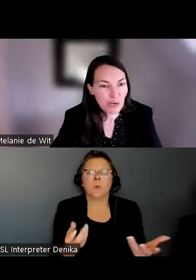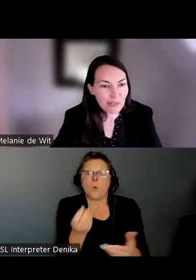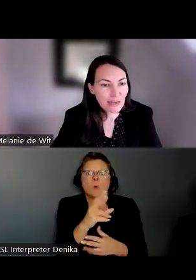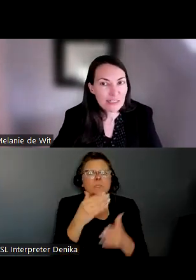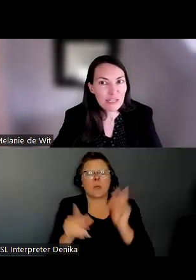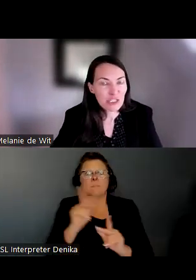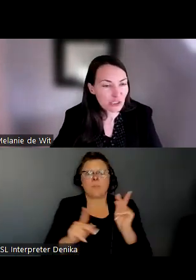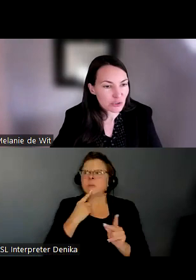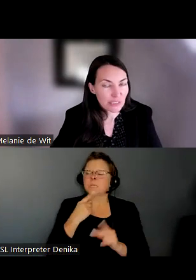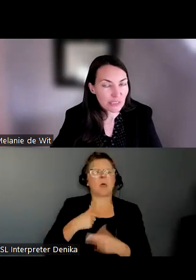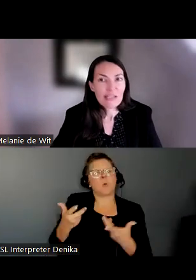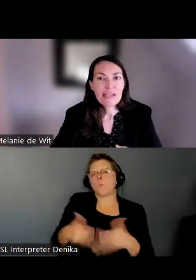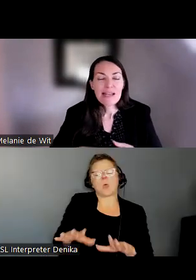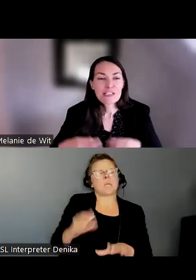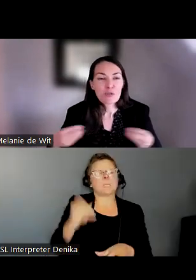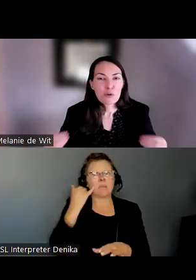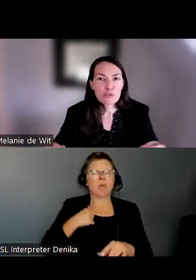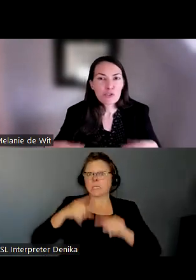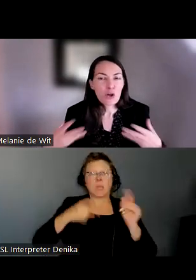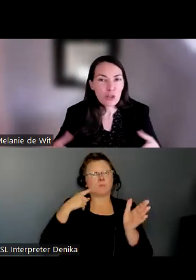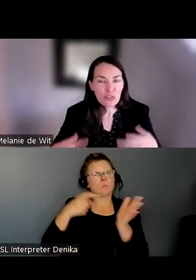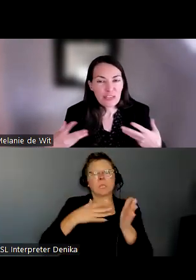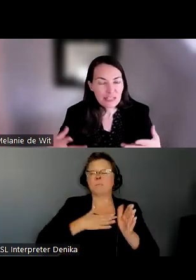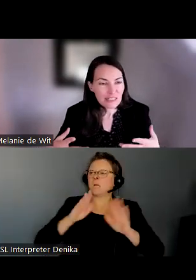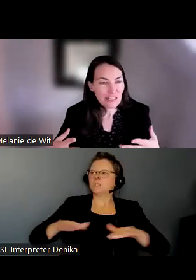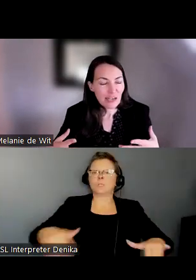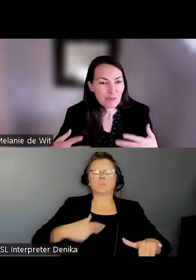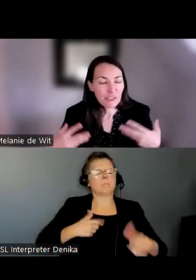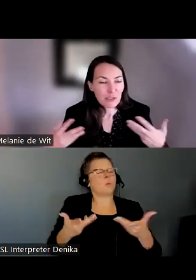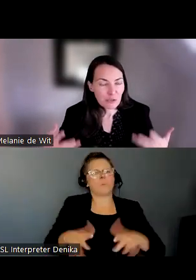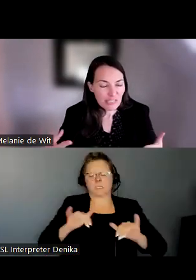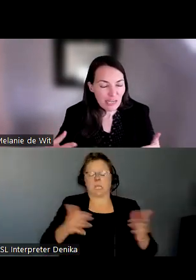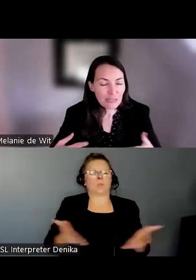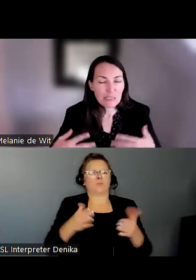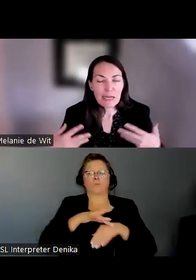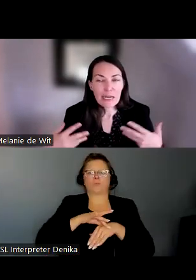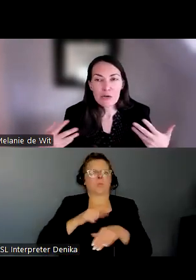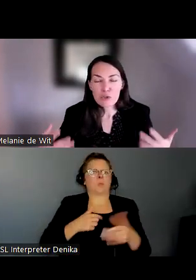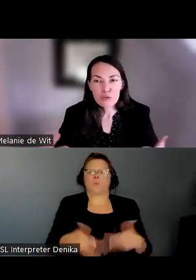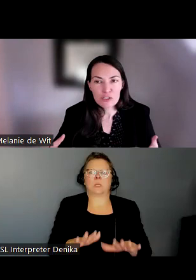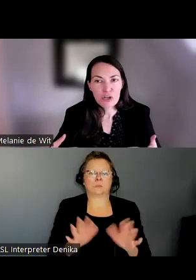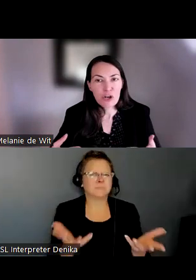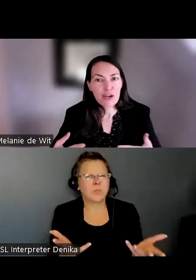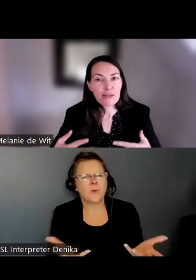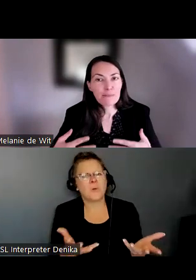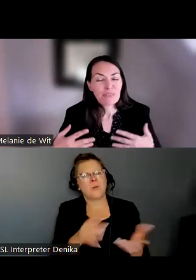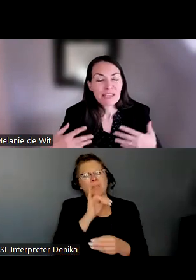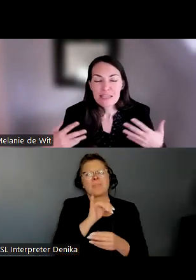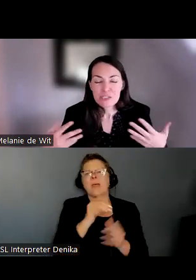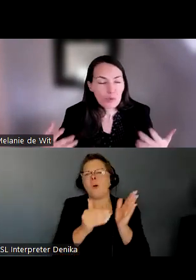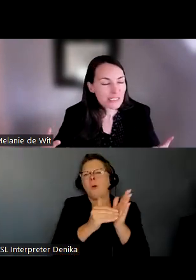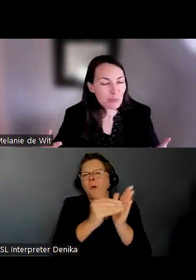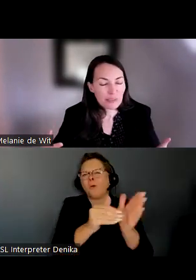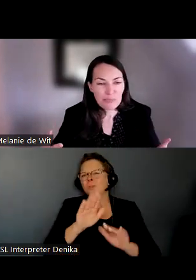couldn't recognize my children. And so those are all things that have, you know, you say out loud over time.